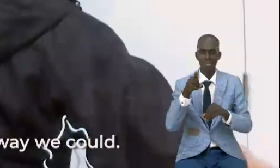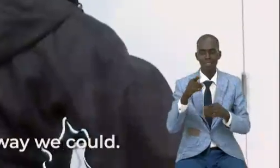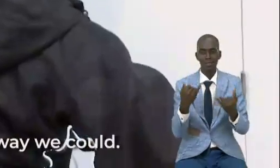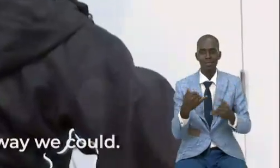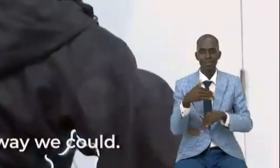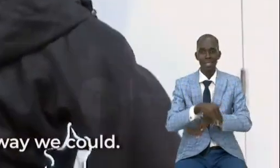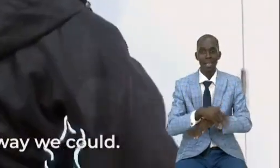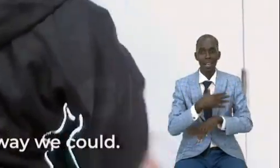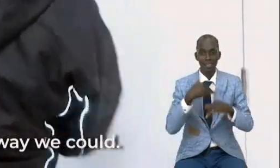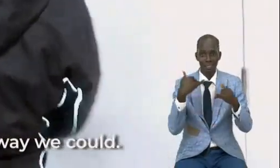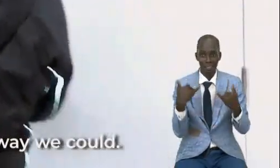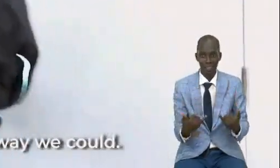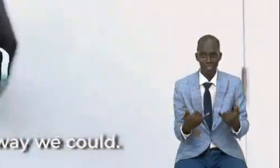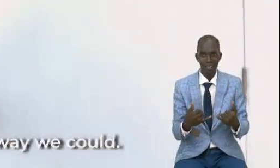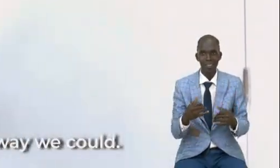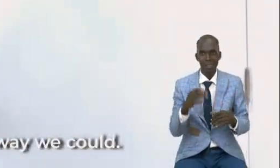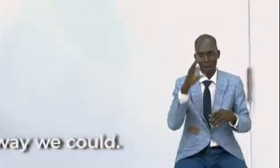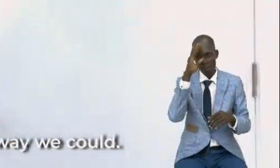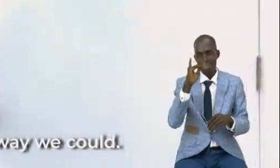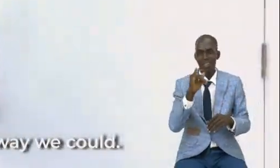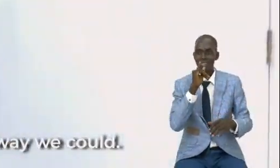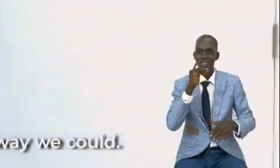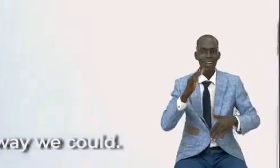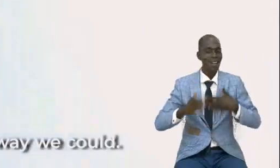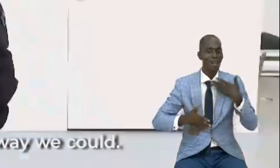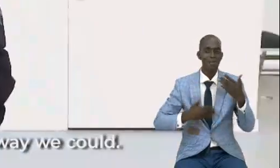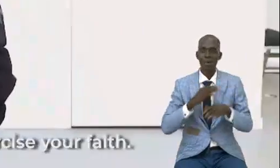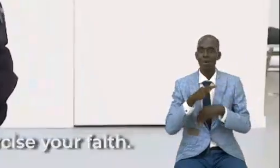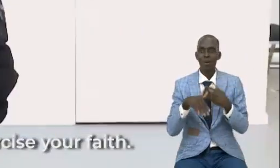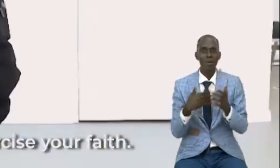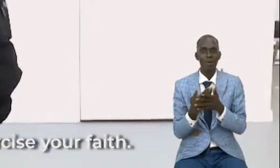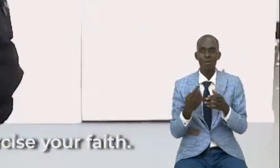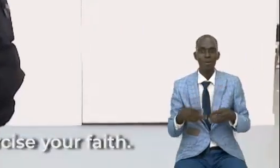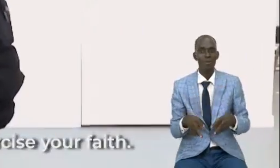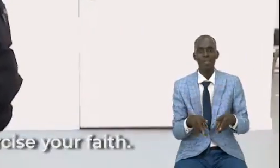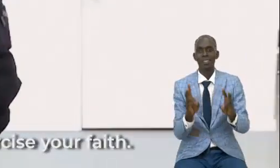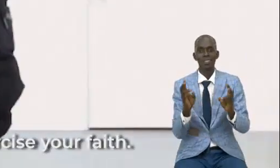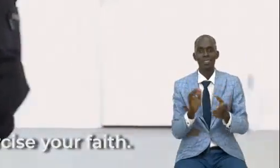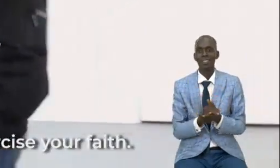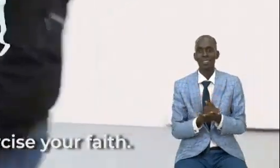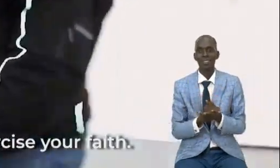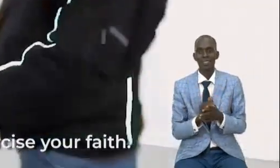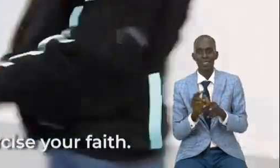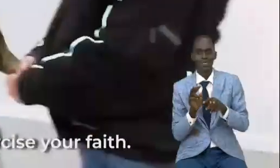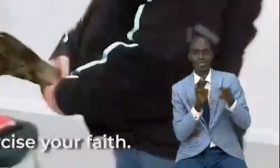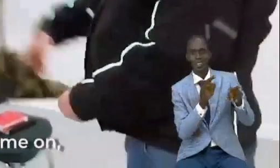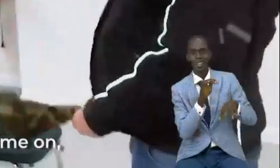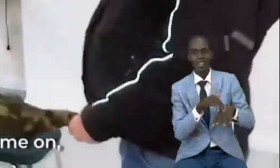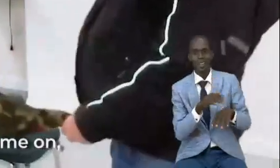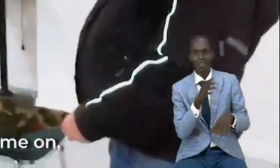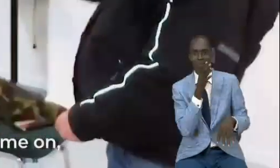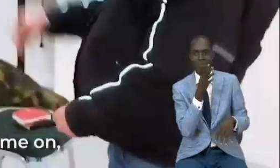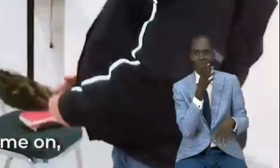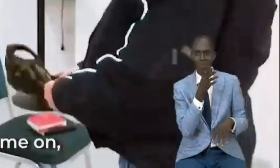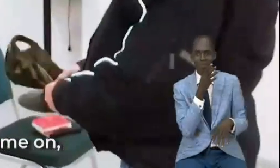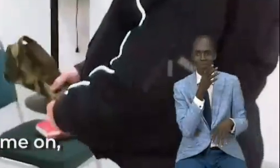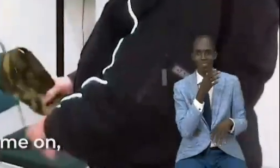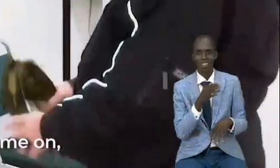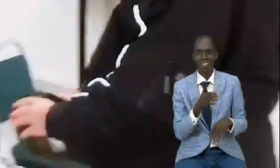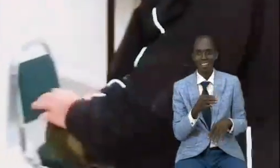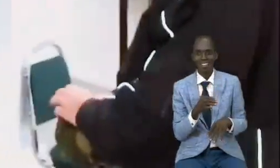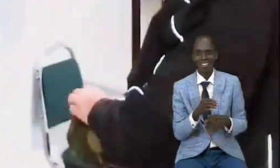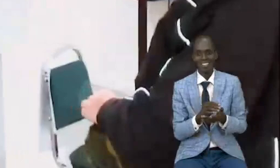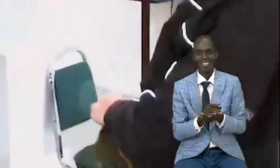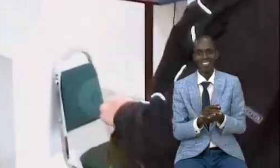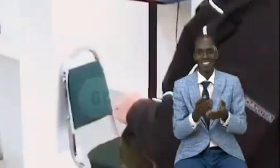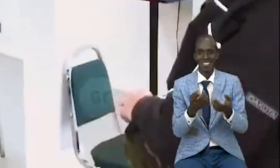now, he's happy all the way. Look at Mama Ruth right now. Exercise your faith. Oh, you can see her. Come